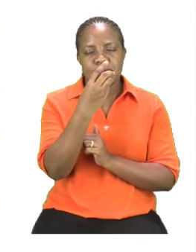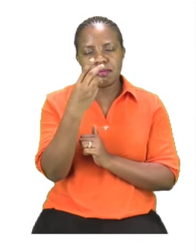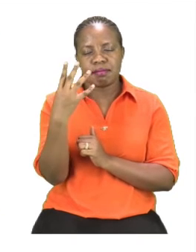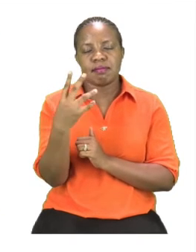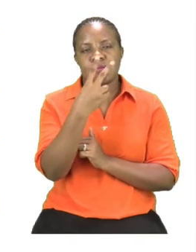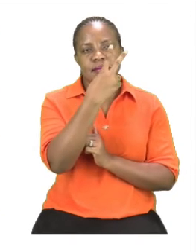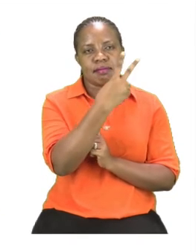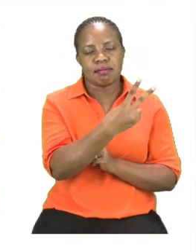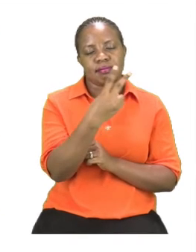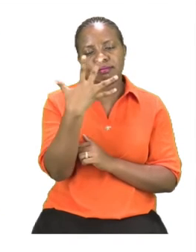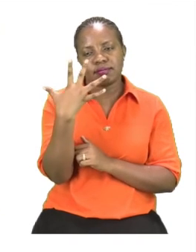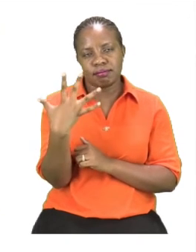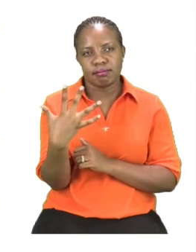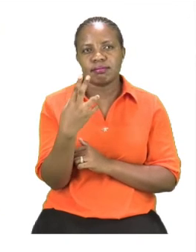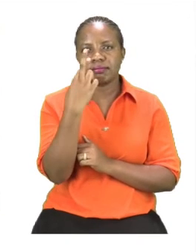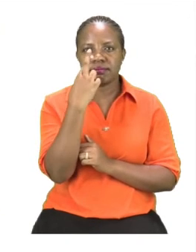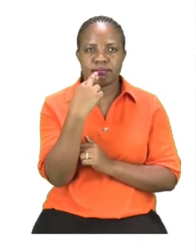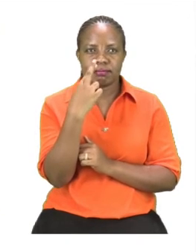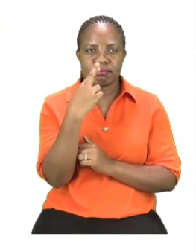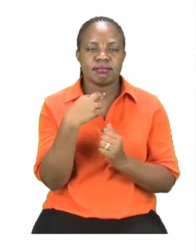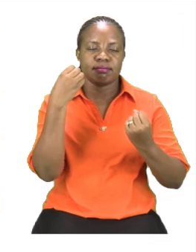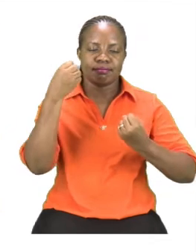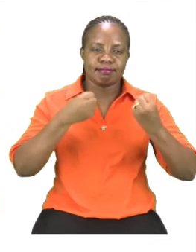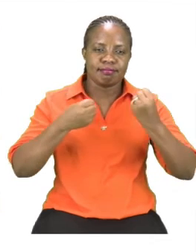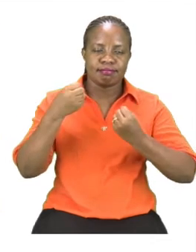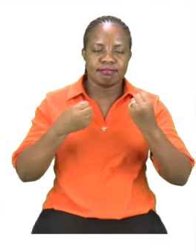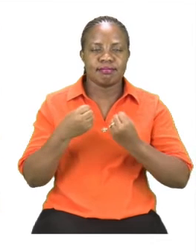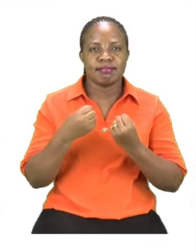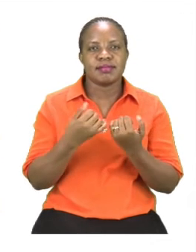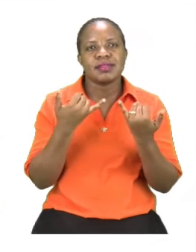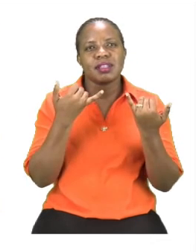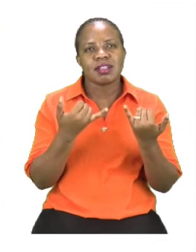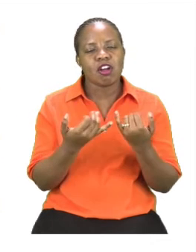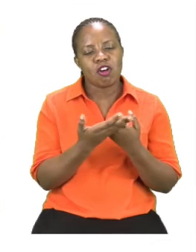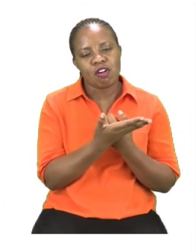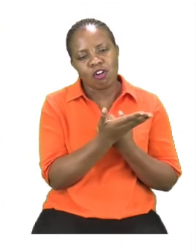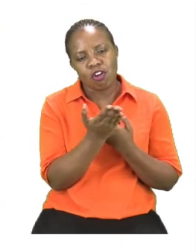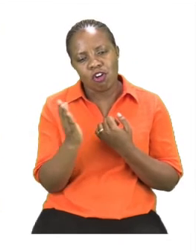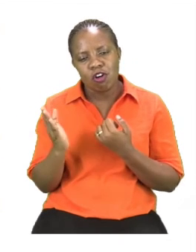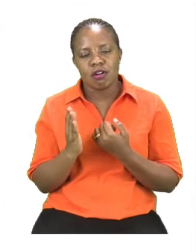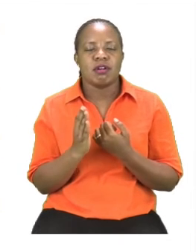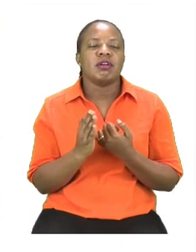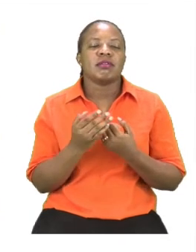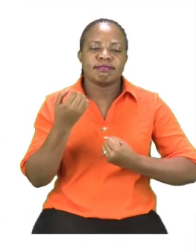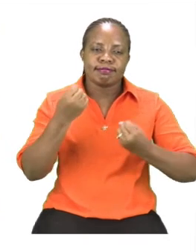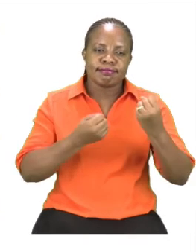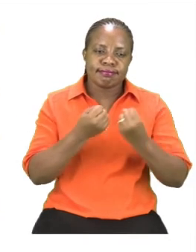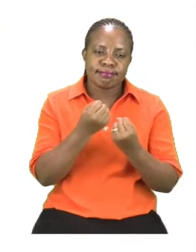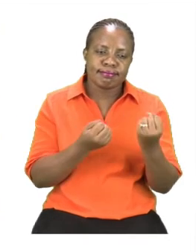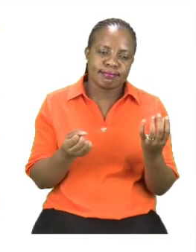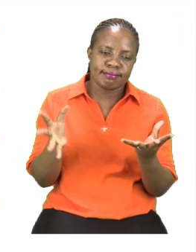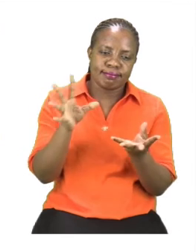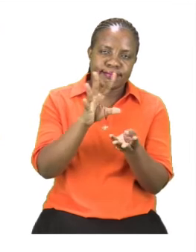cars did we count all together? Now, what we're first going to do, boys and